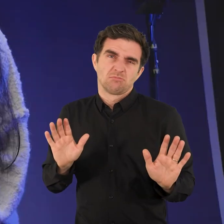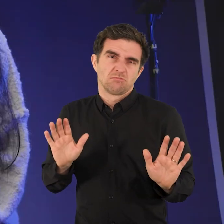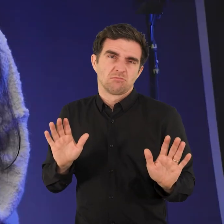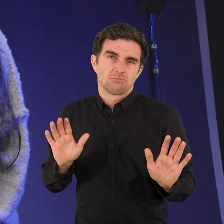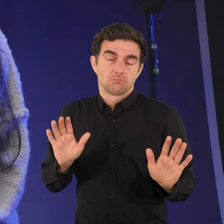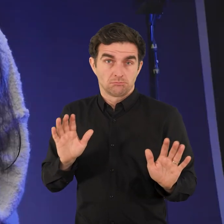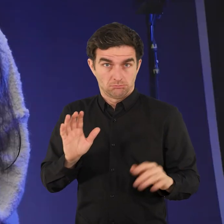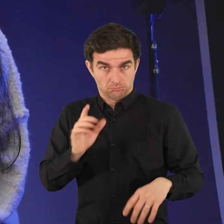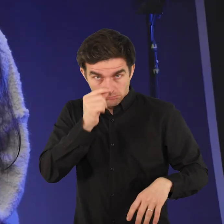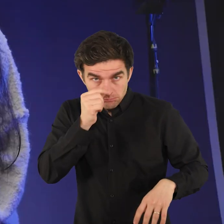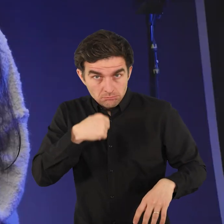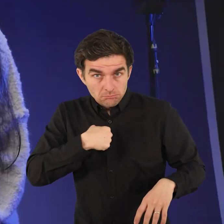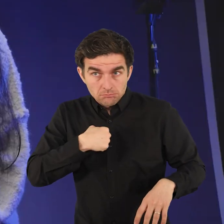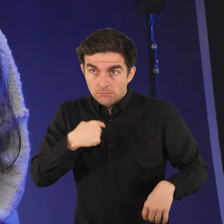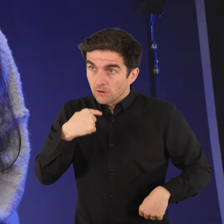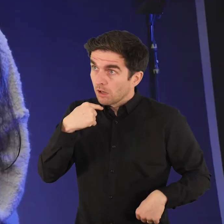If I could